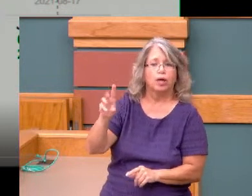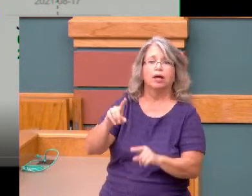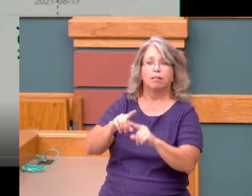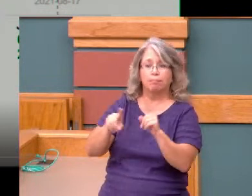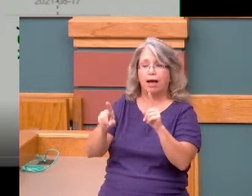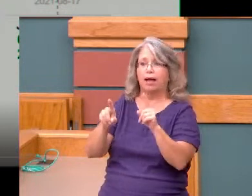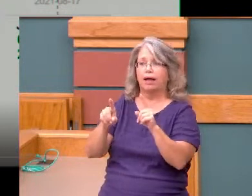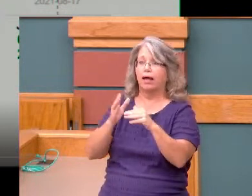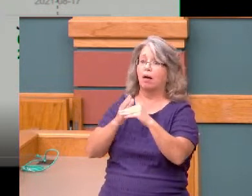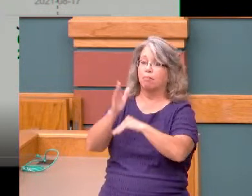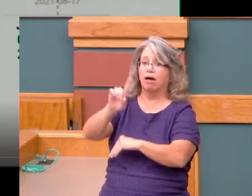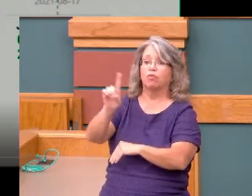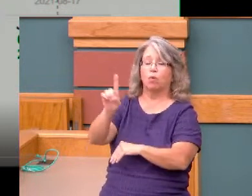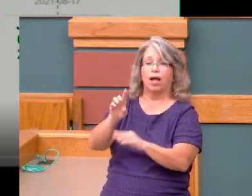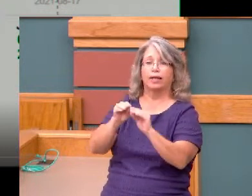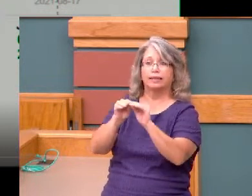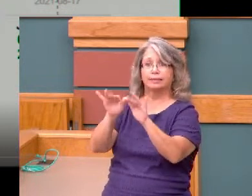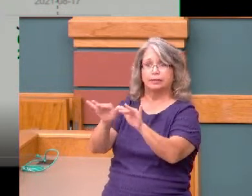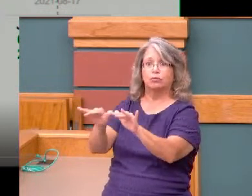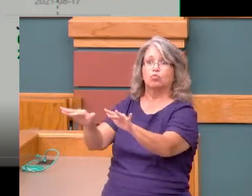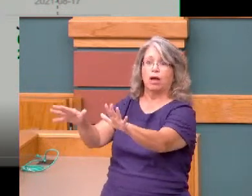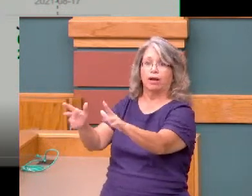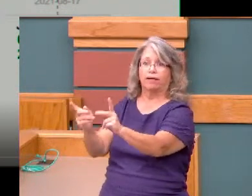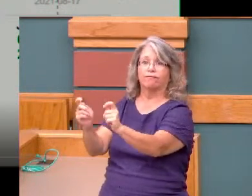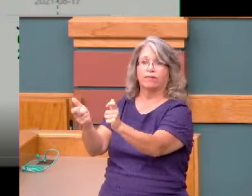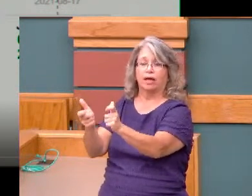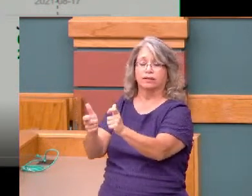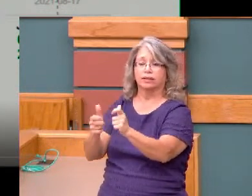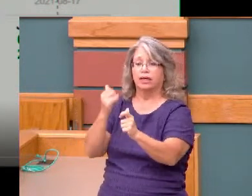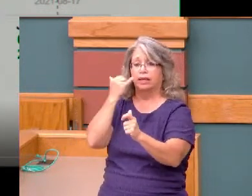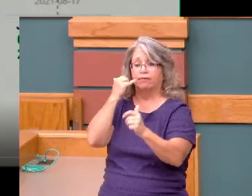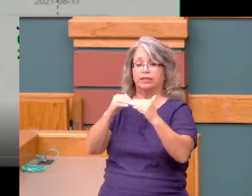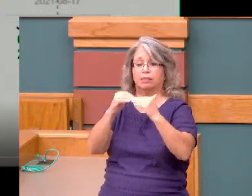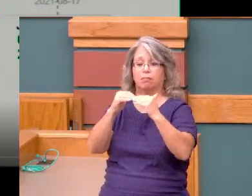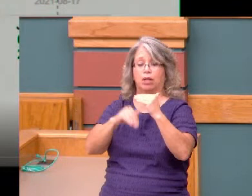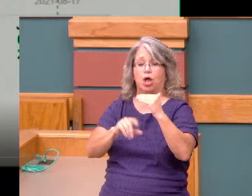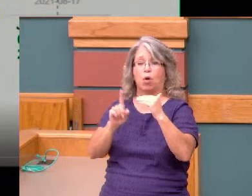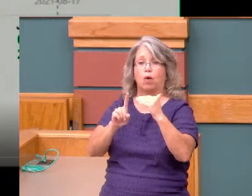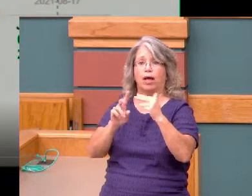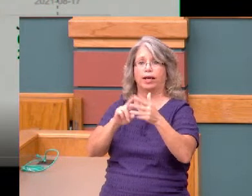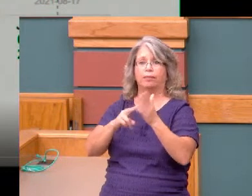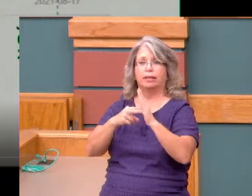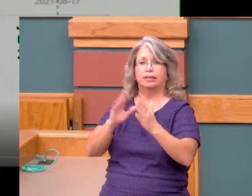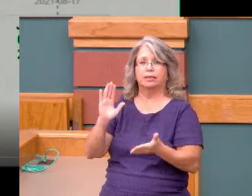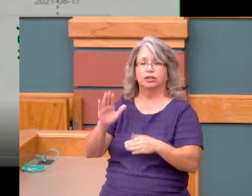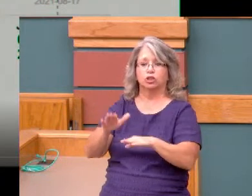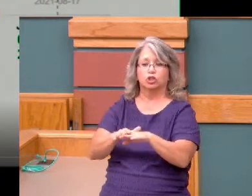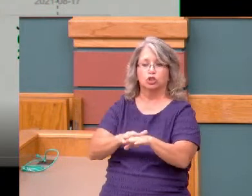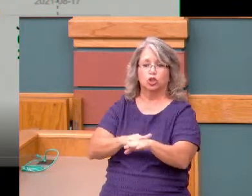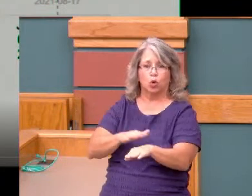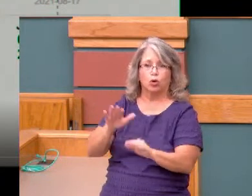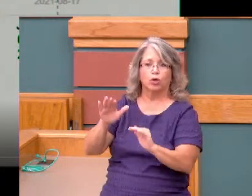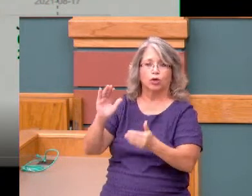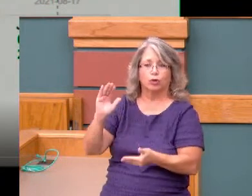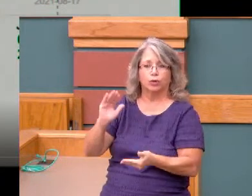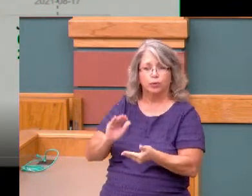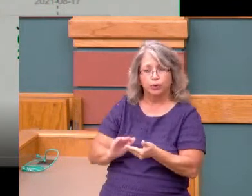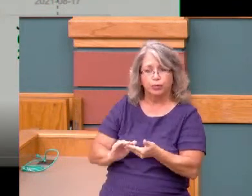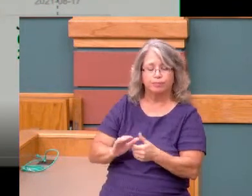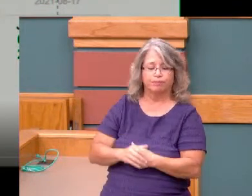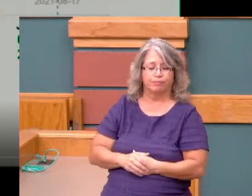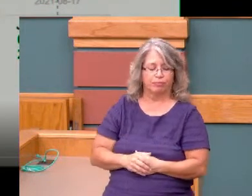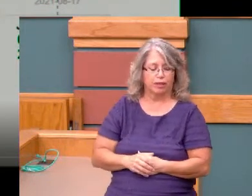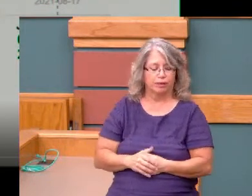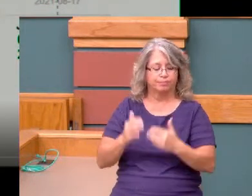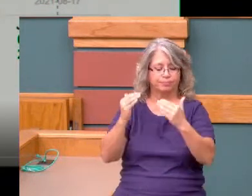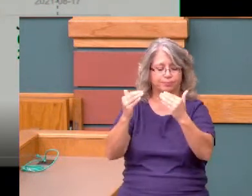accelerating. Not until it goes below 1 does it mean decelerating. Okay, so we covered our first scenario. Now